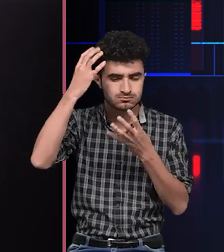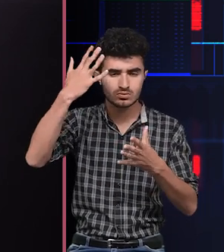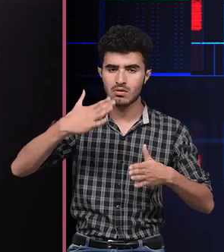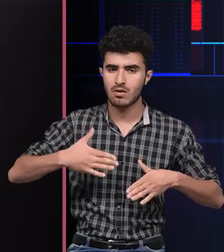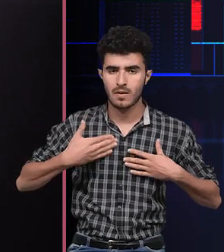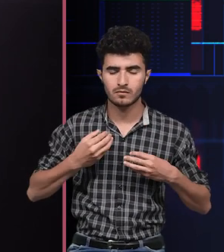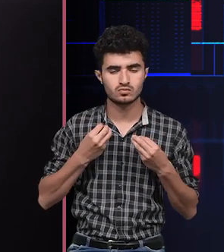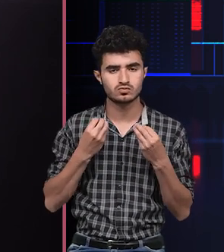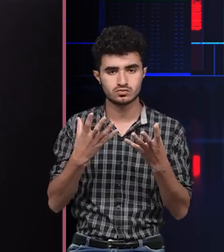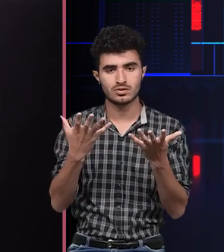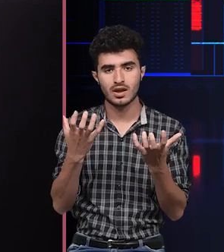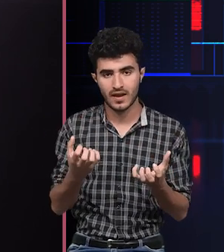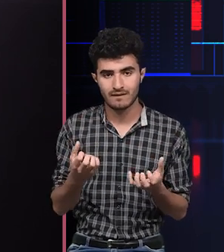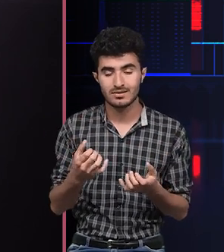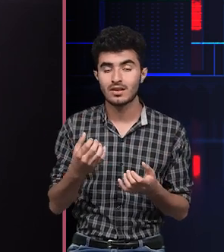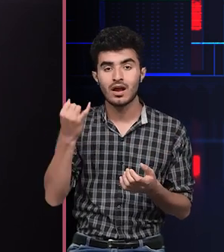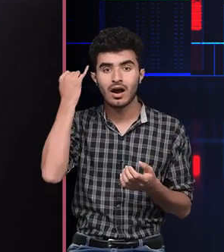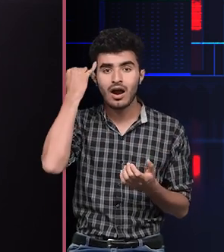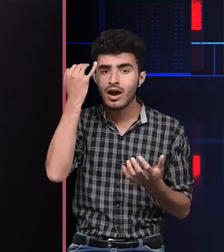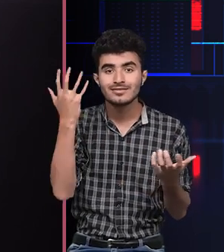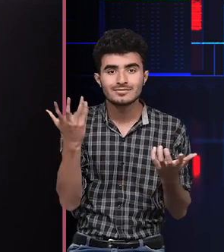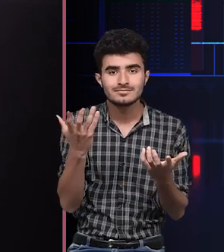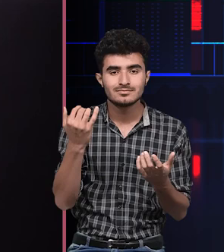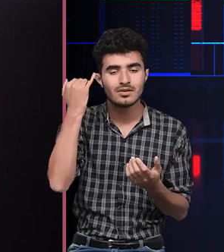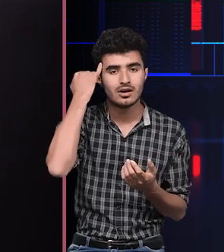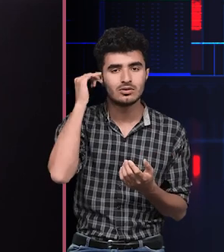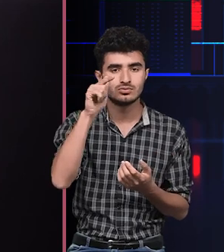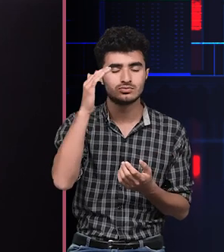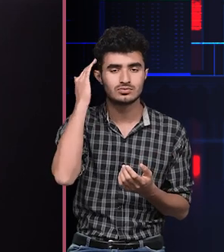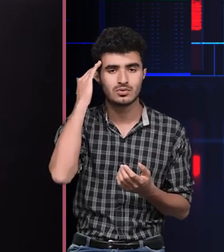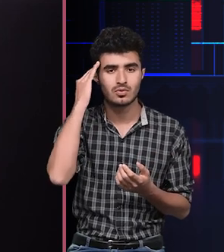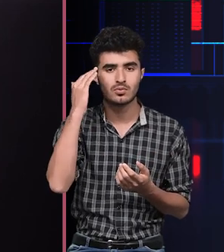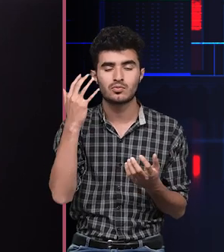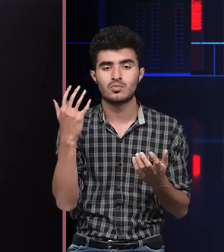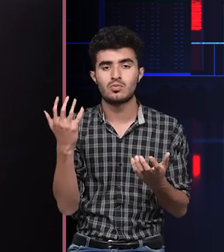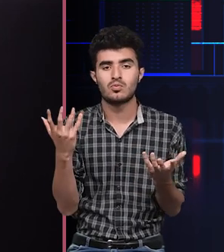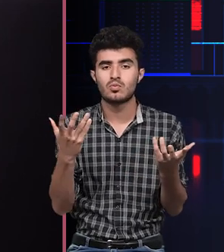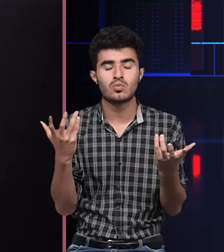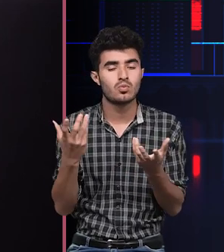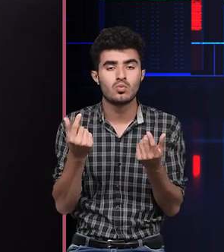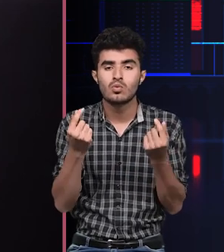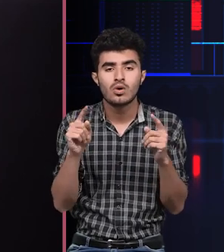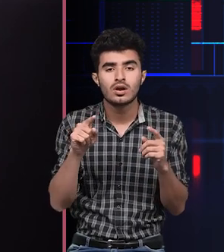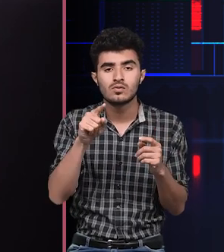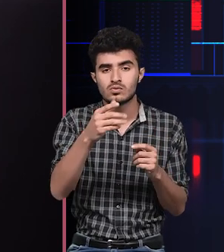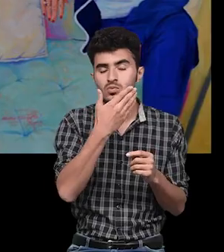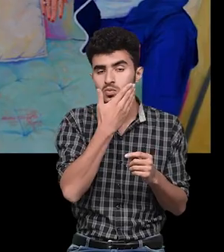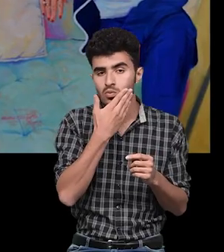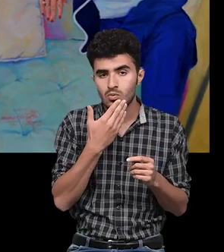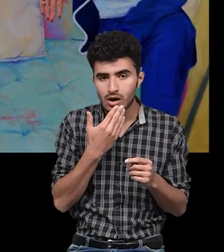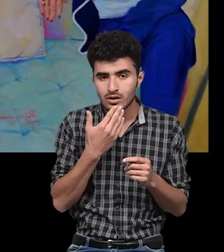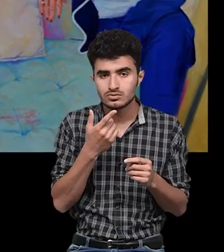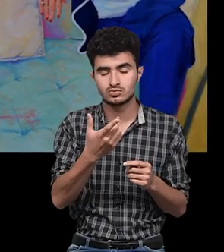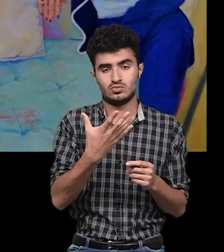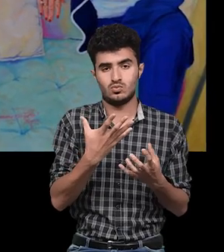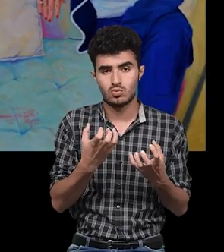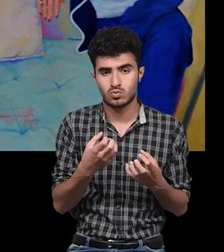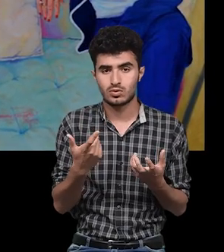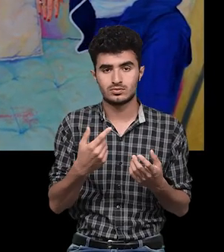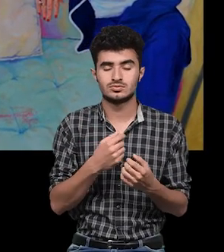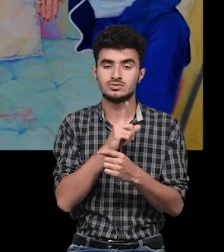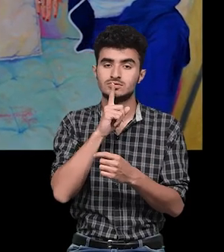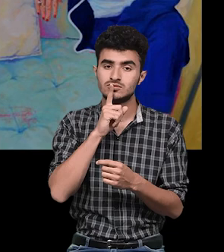you do. So the whole idea of it is that you have to do whatever you do